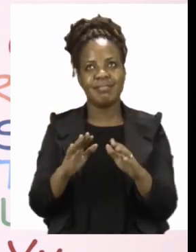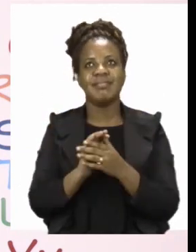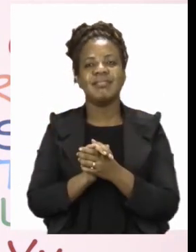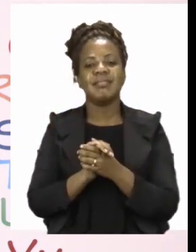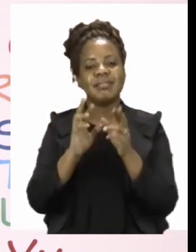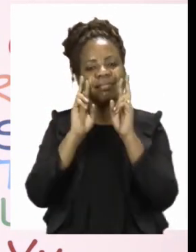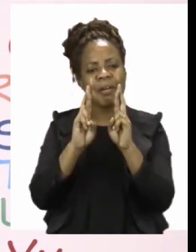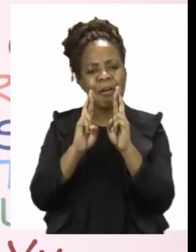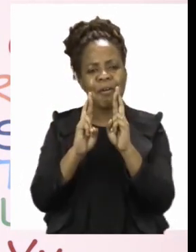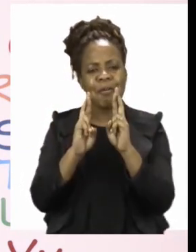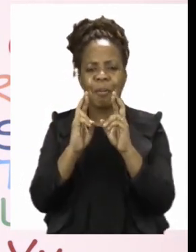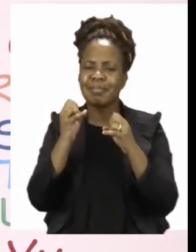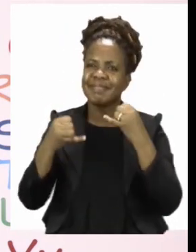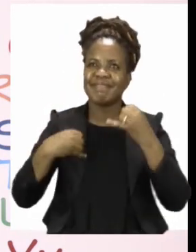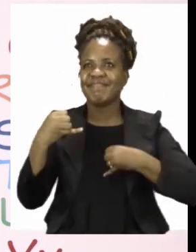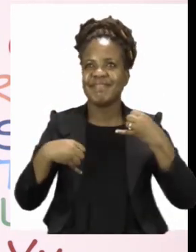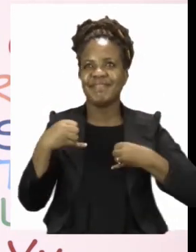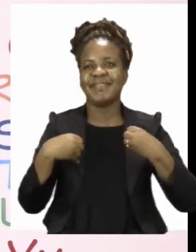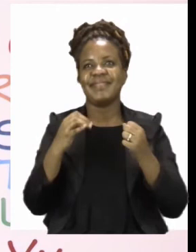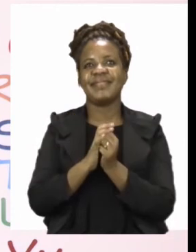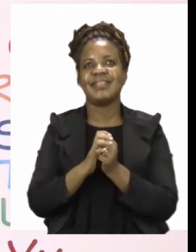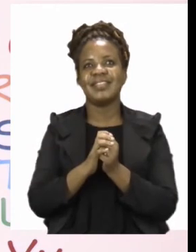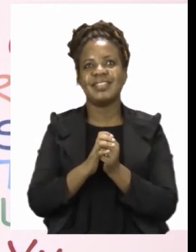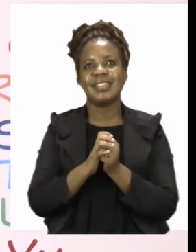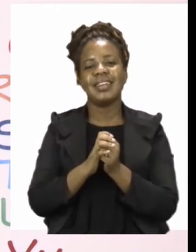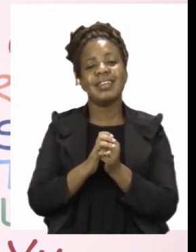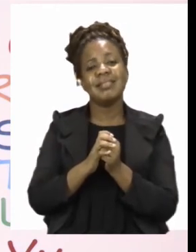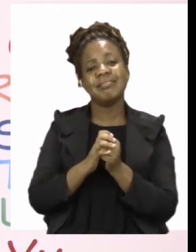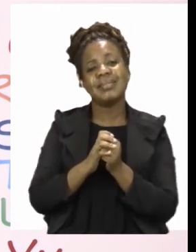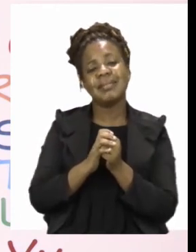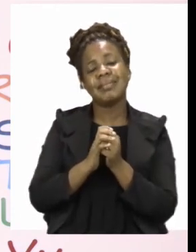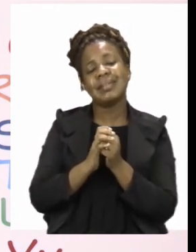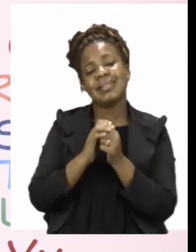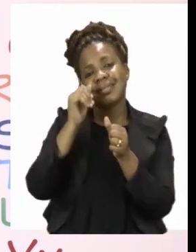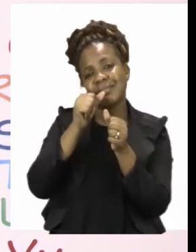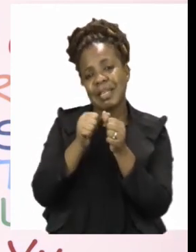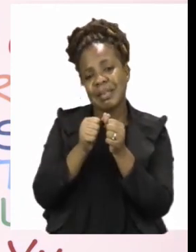Remember, this is a hop, so you will count this as 1